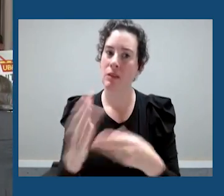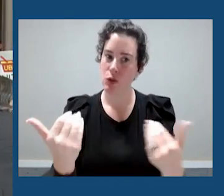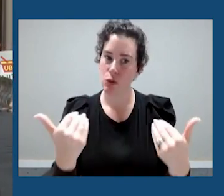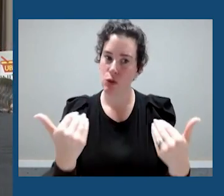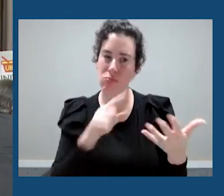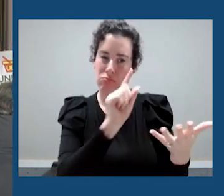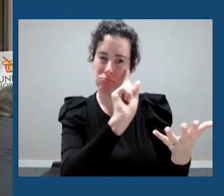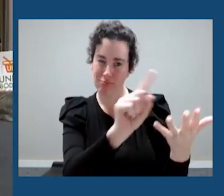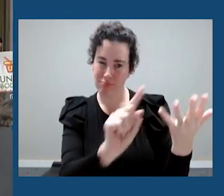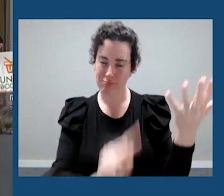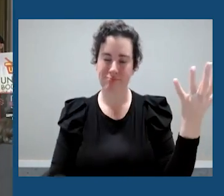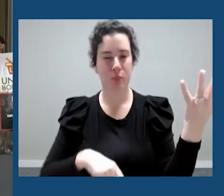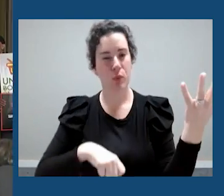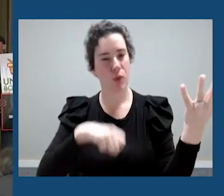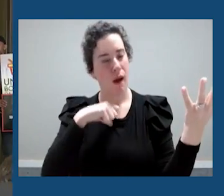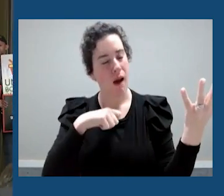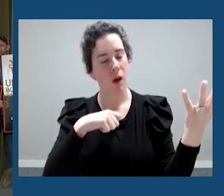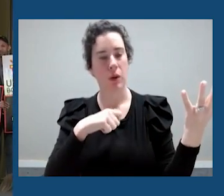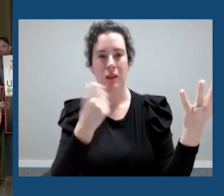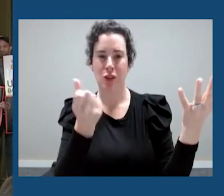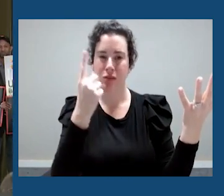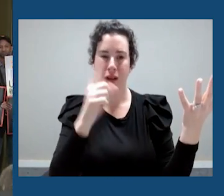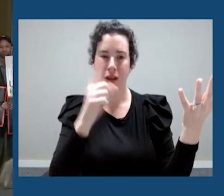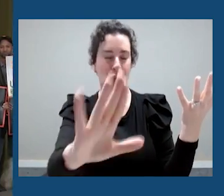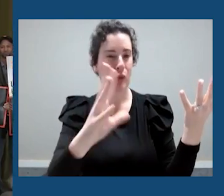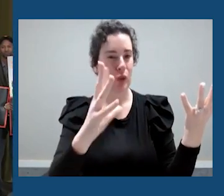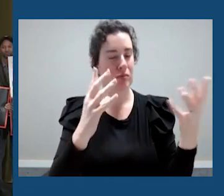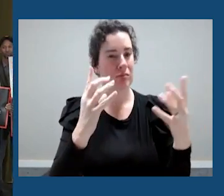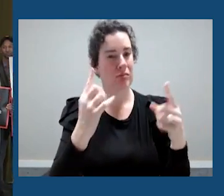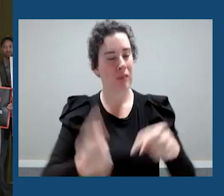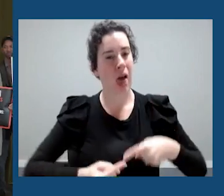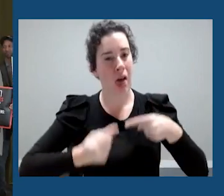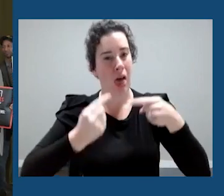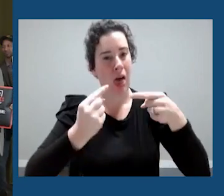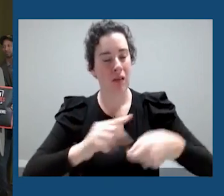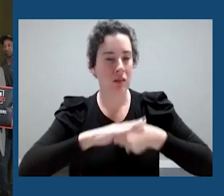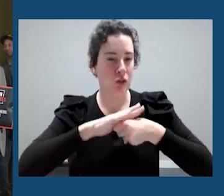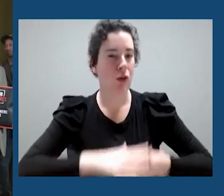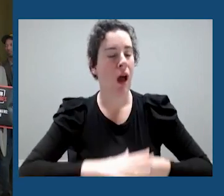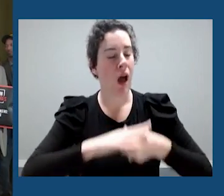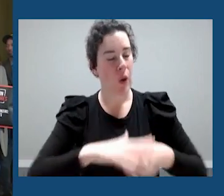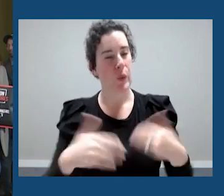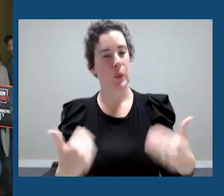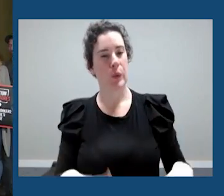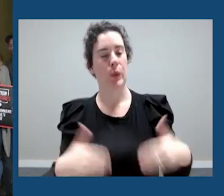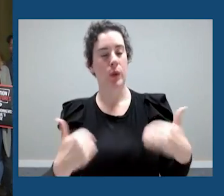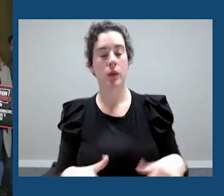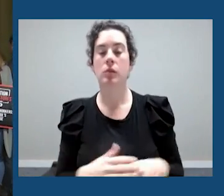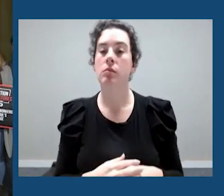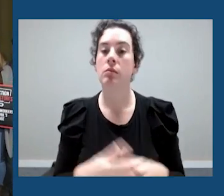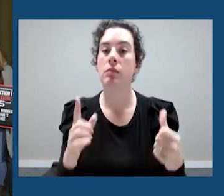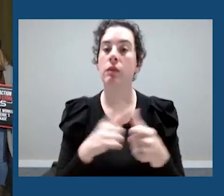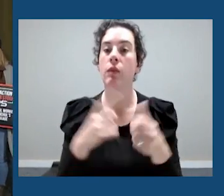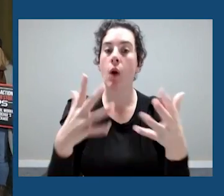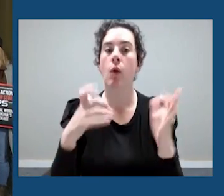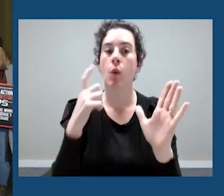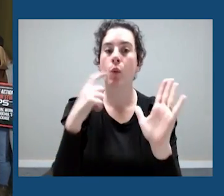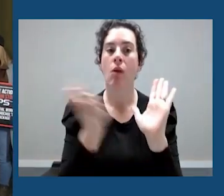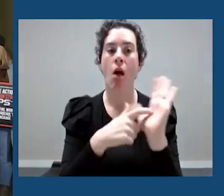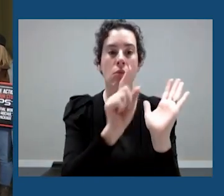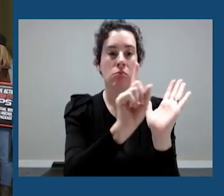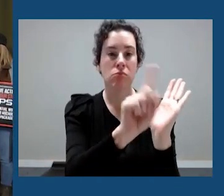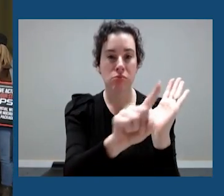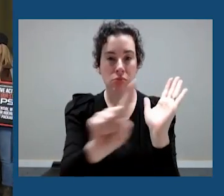the stresses they've been through. And I want to acknowledge some of the people who've joined us here today, and I appreciate all of them for participating in